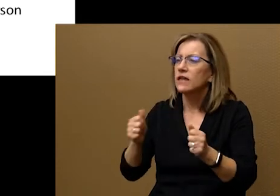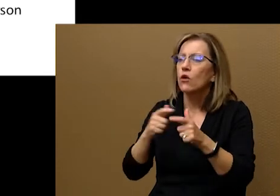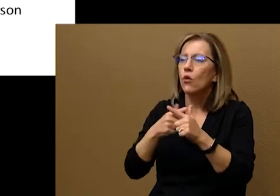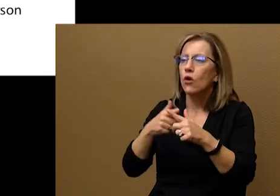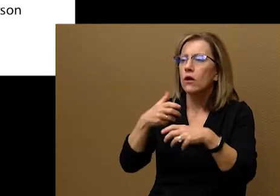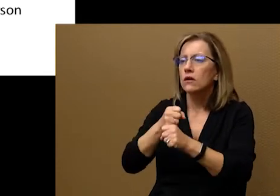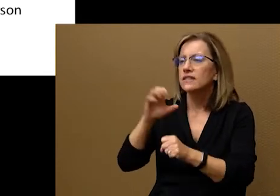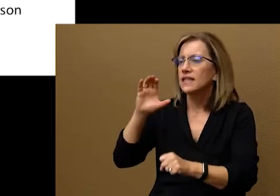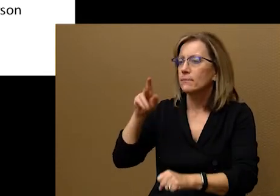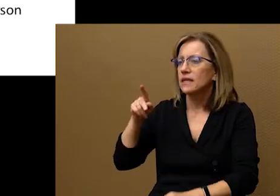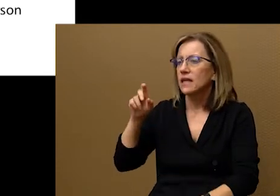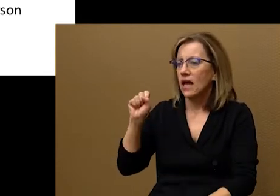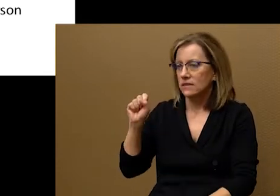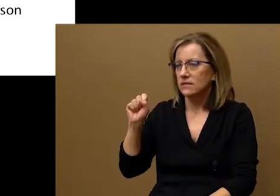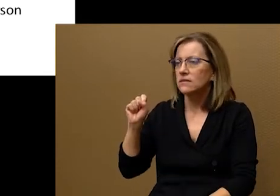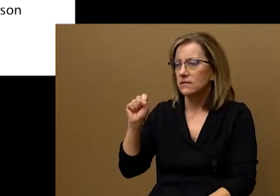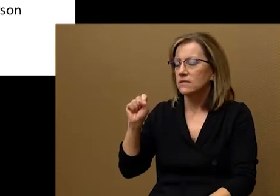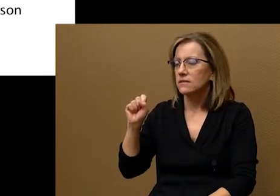CPS.